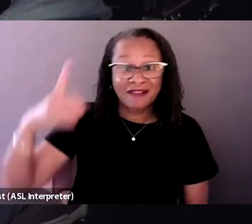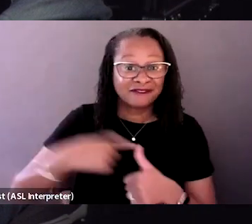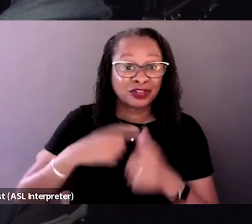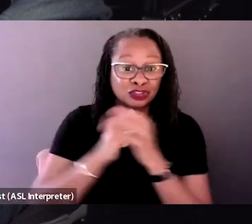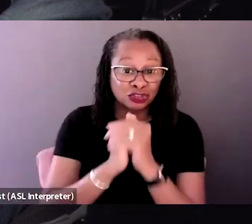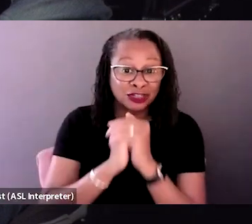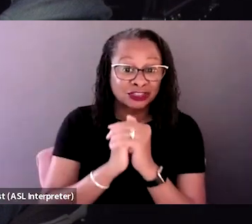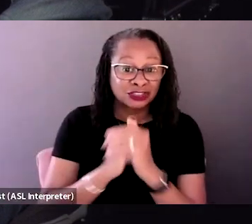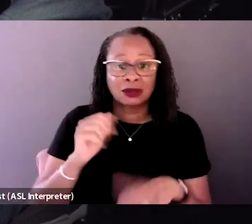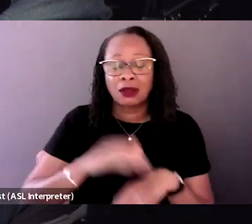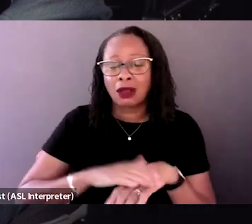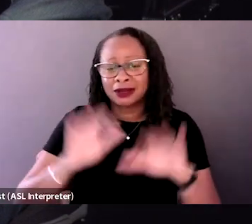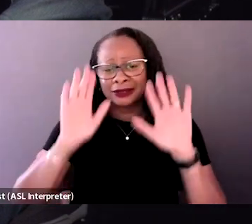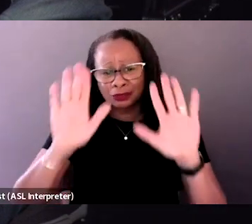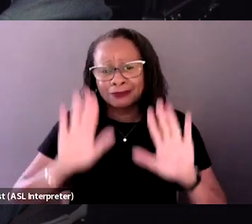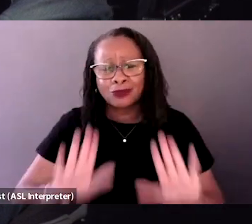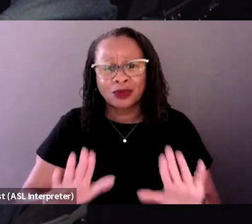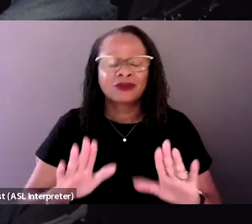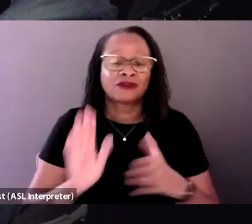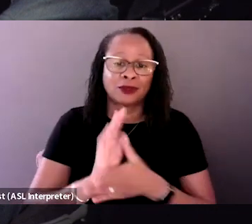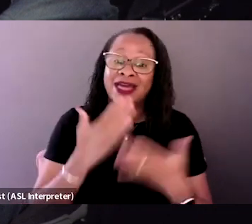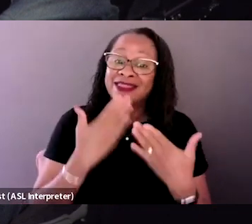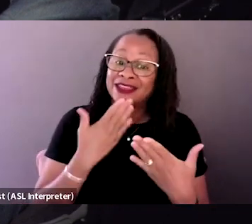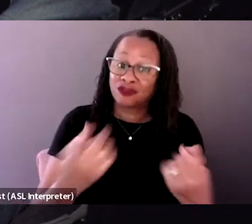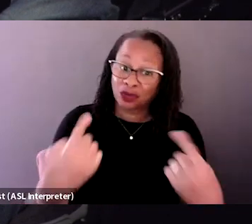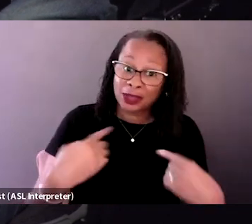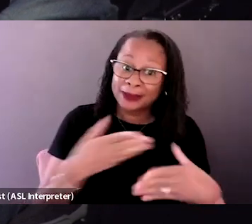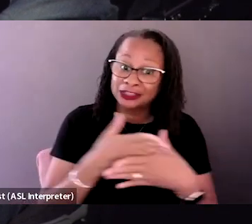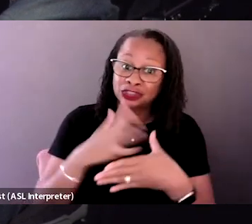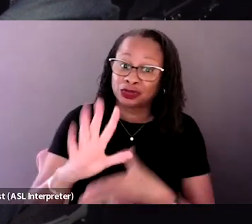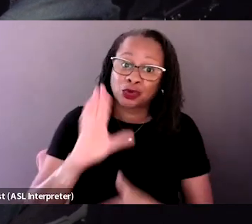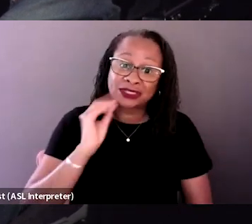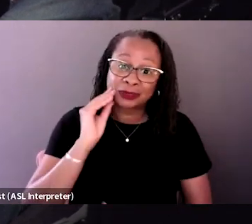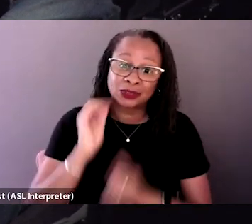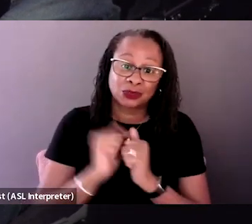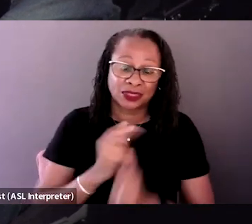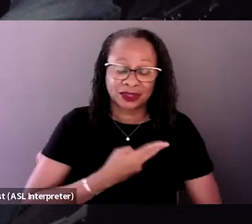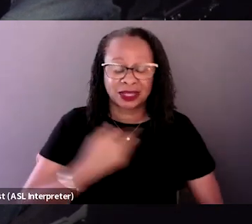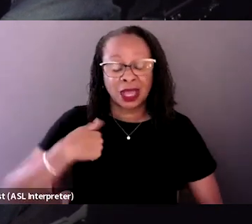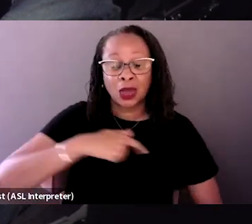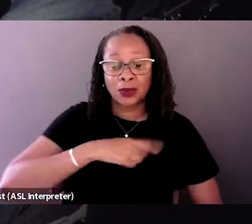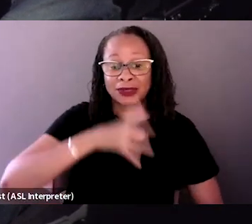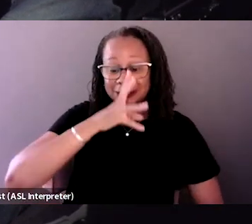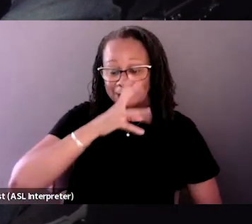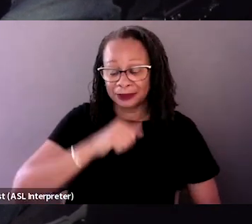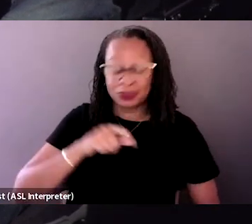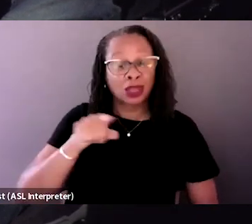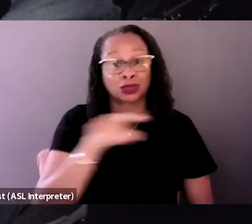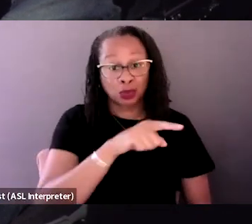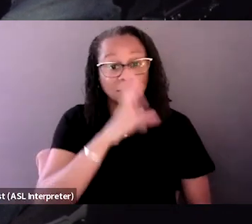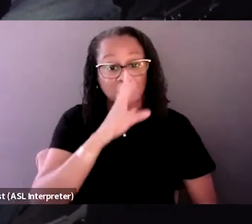Hi, first of all, congratulations on an incredible movie. Thank you so much for being here and sharing your experience with us. We